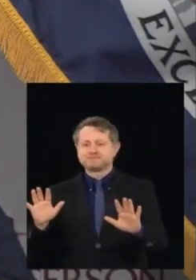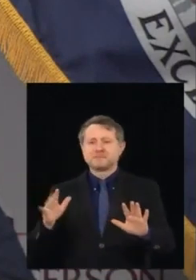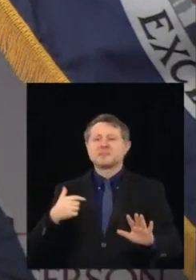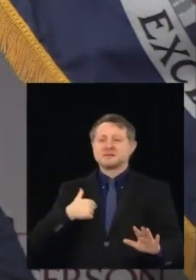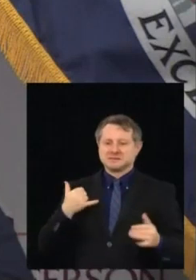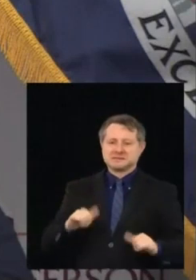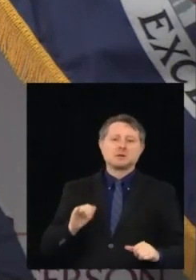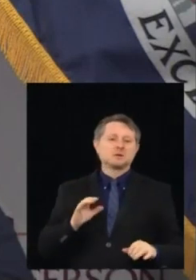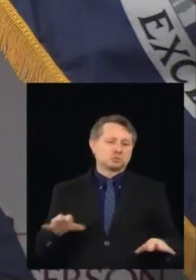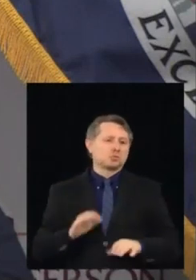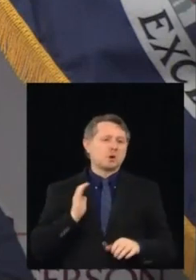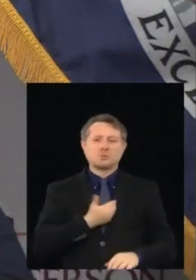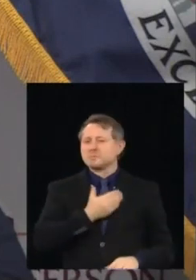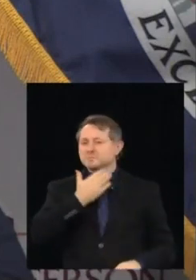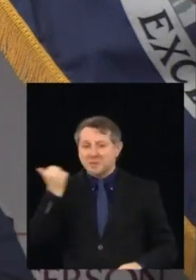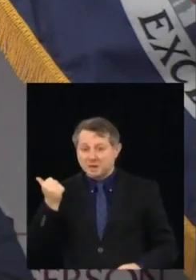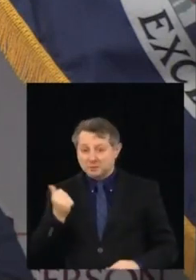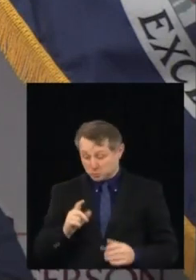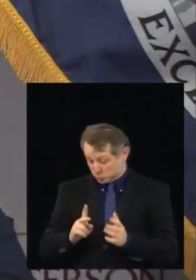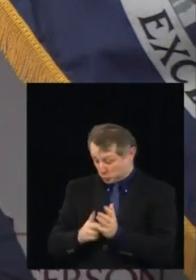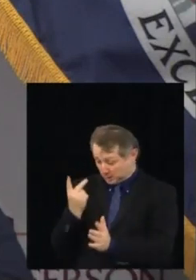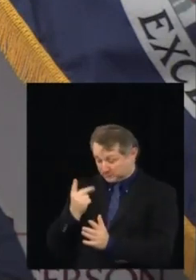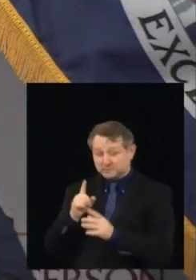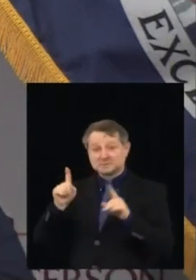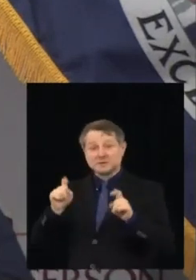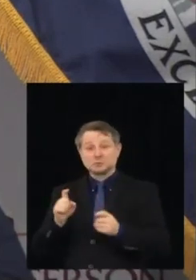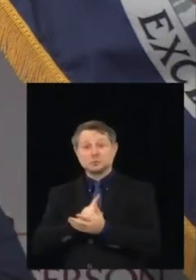and testing twice a week, I know we can do,